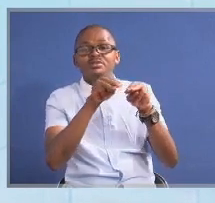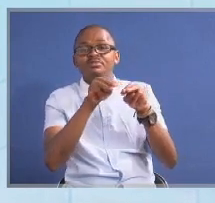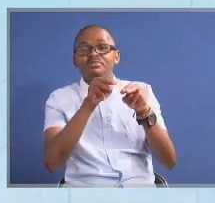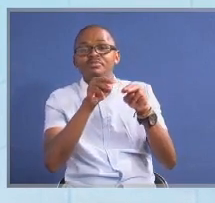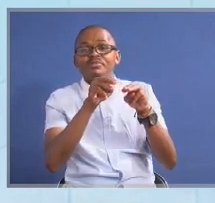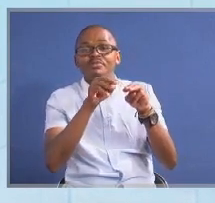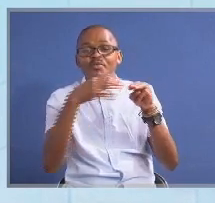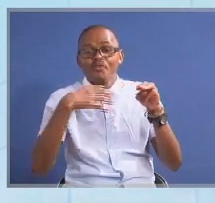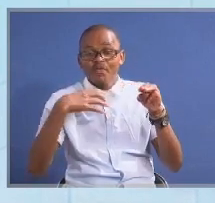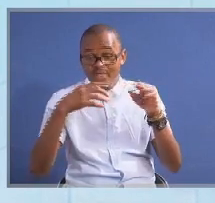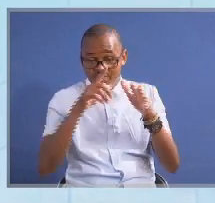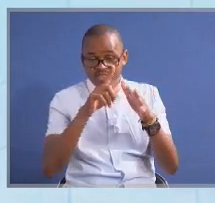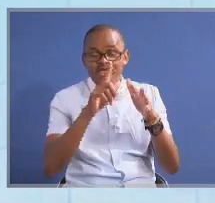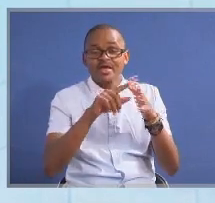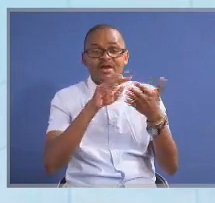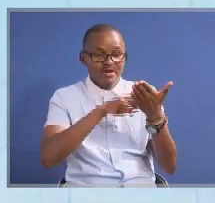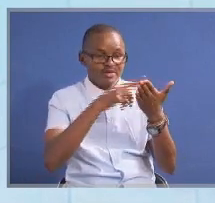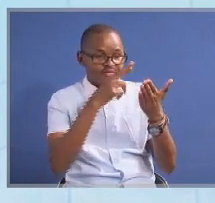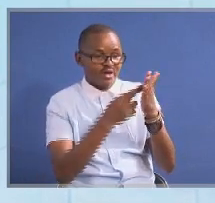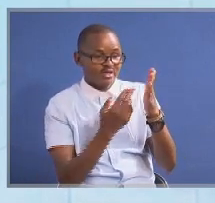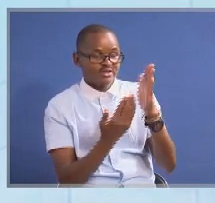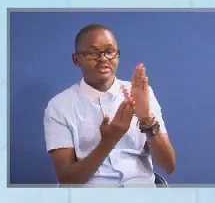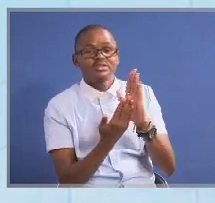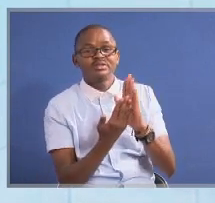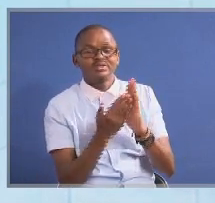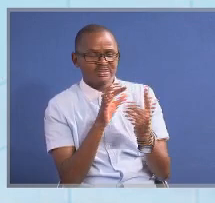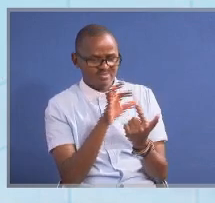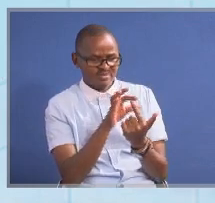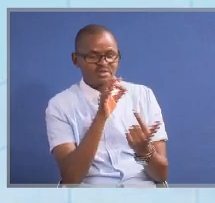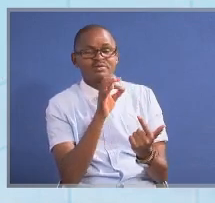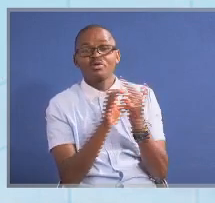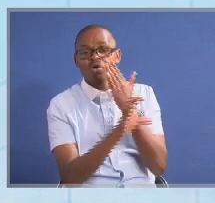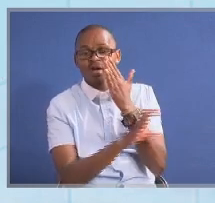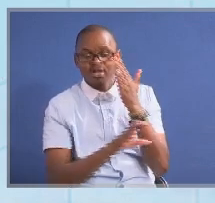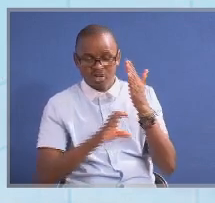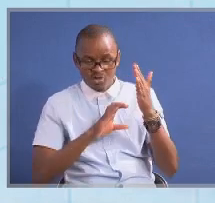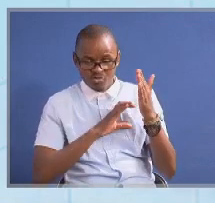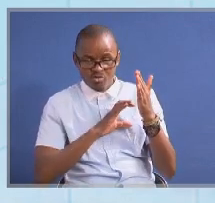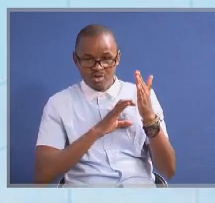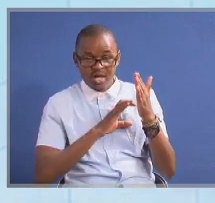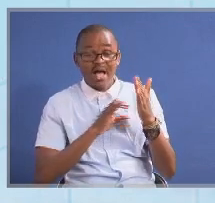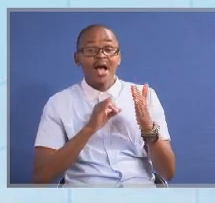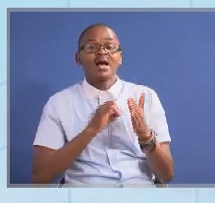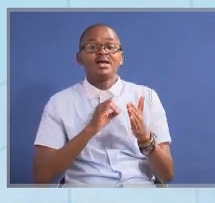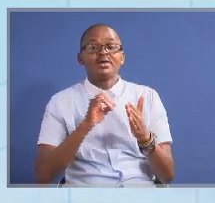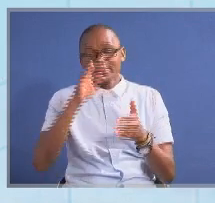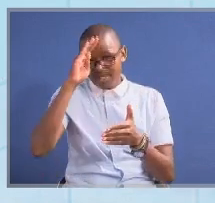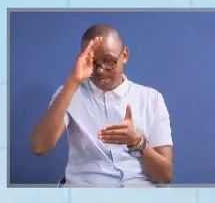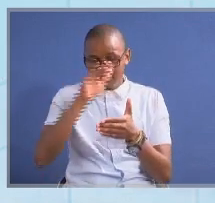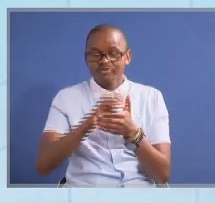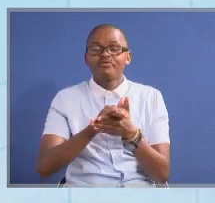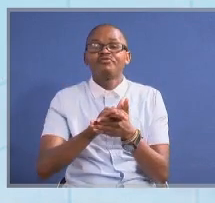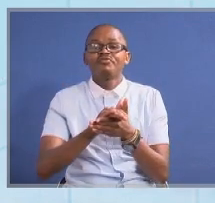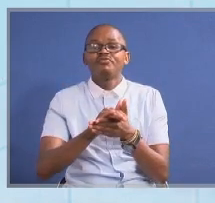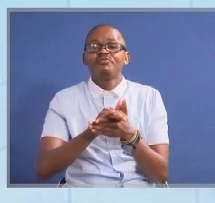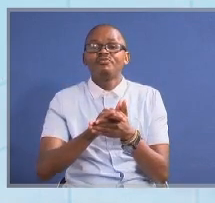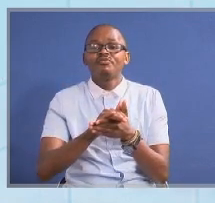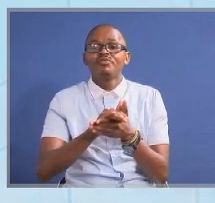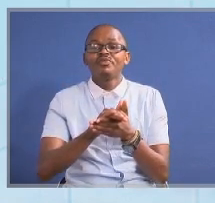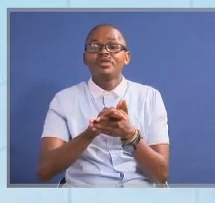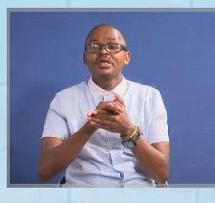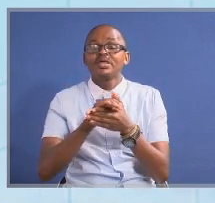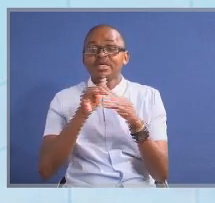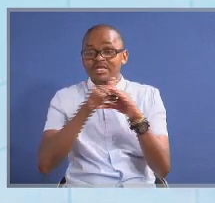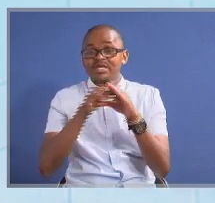well their resources, their development, and particularly their own countries, I believe that in